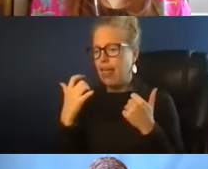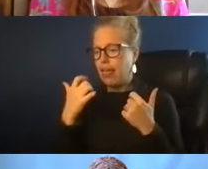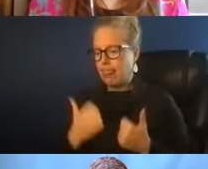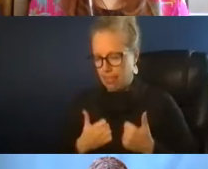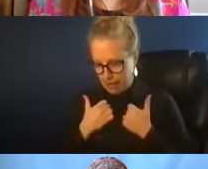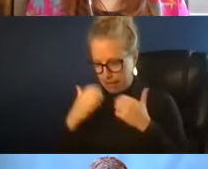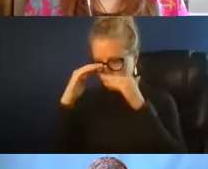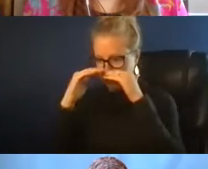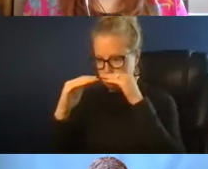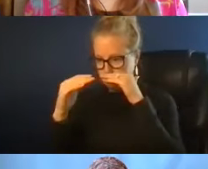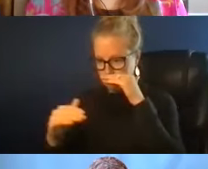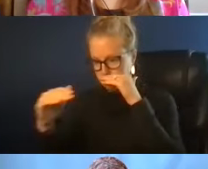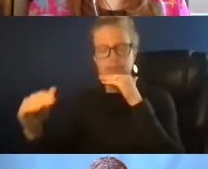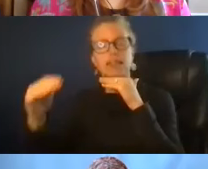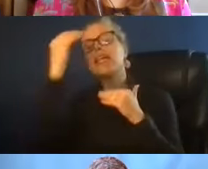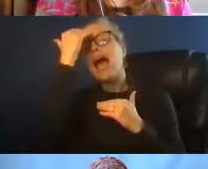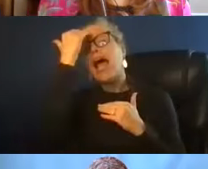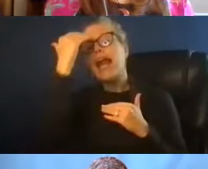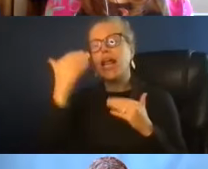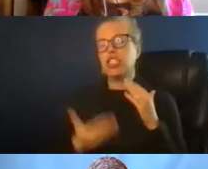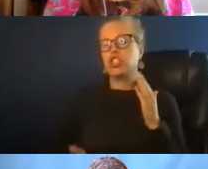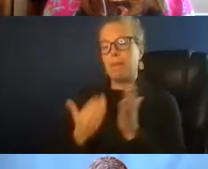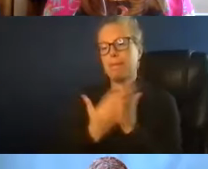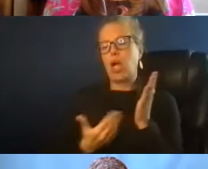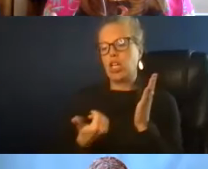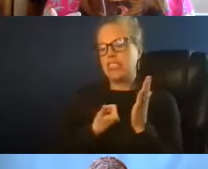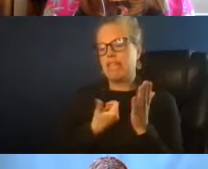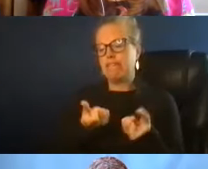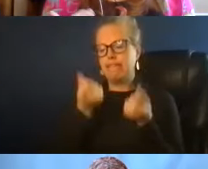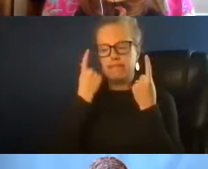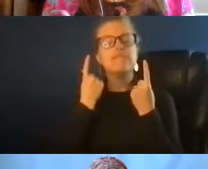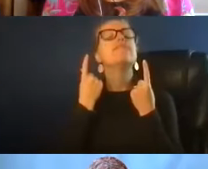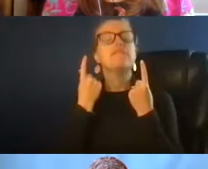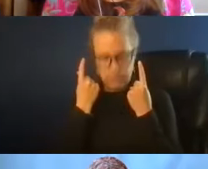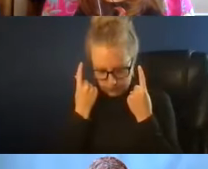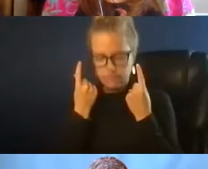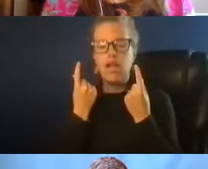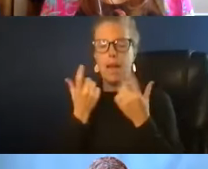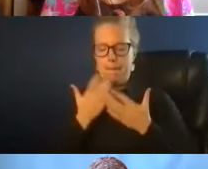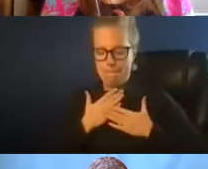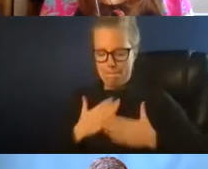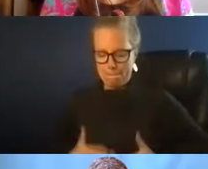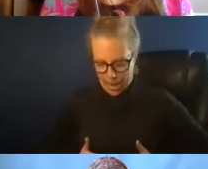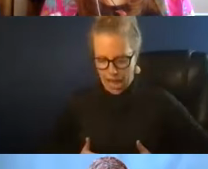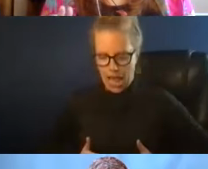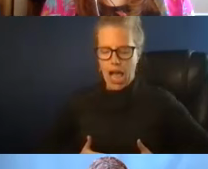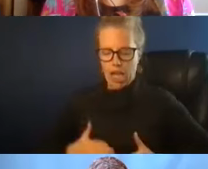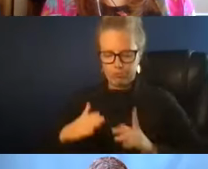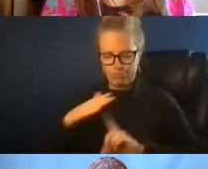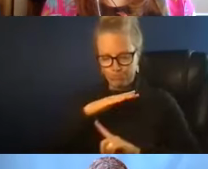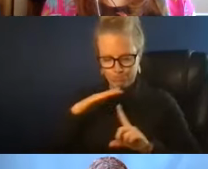The knowledge piece is about having that self-understanding of what it looks like for you or in your